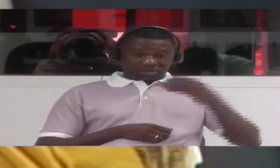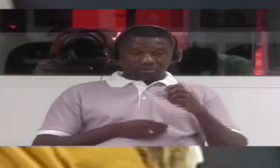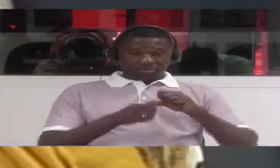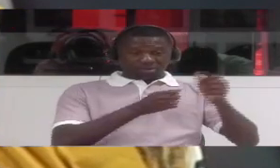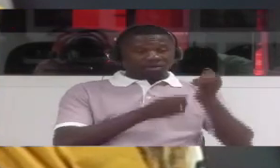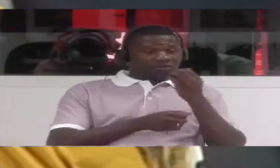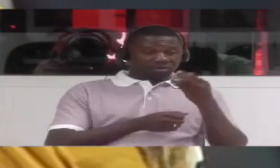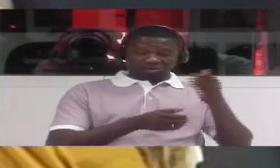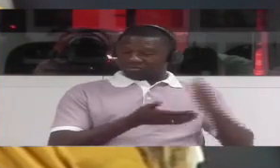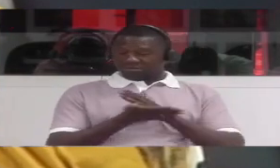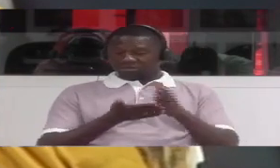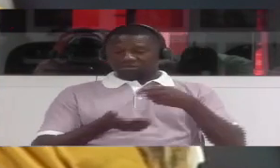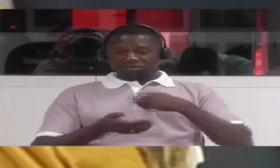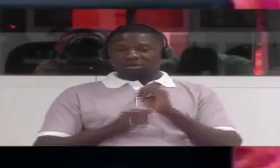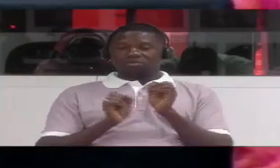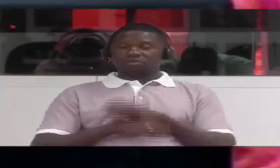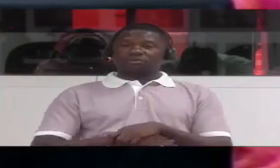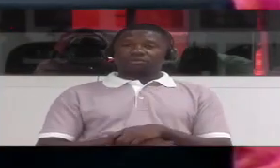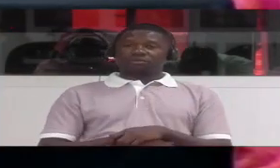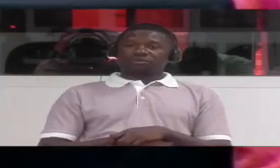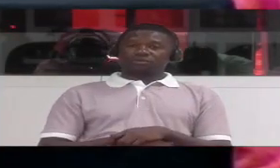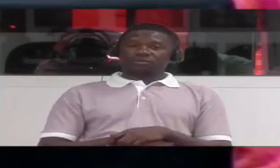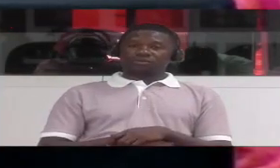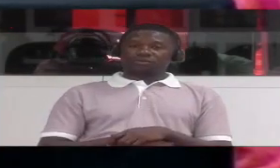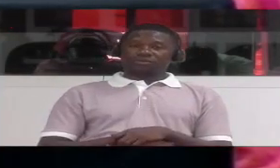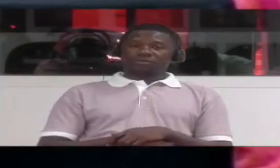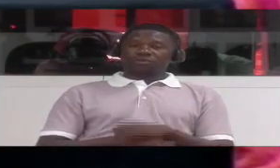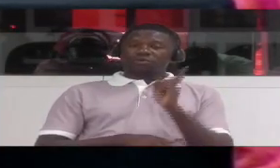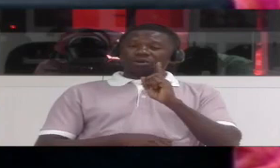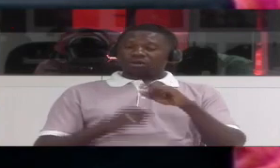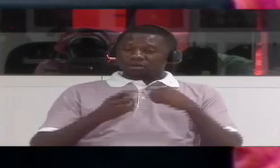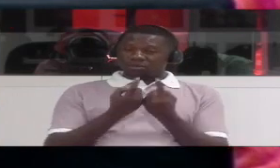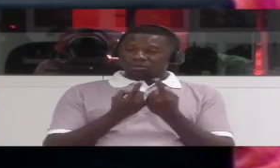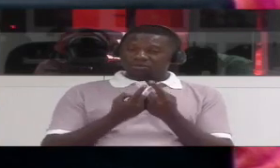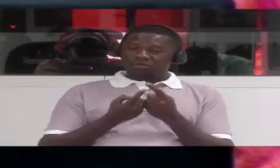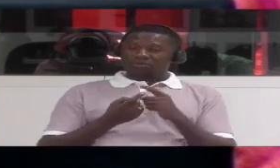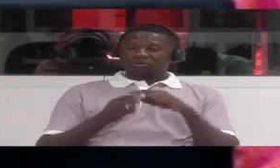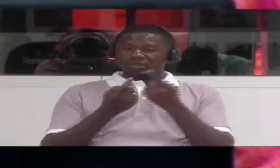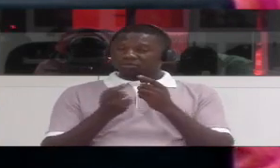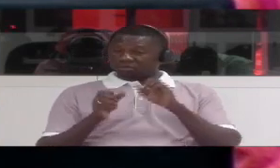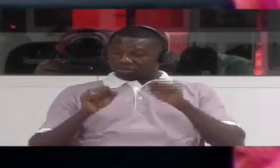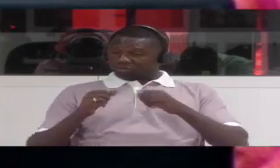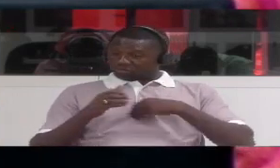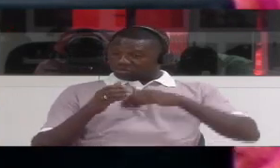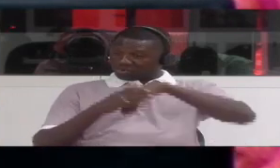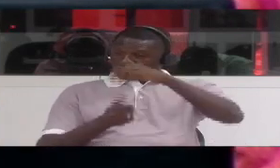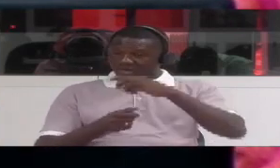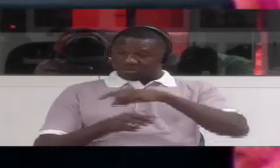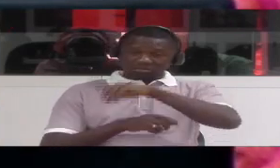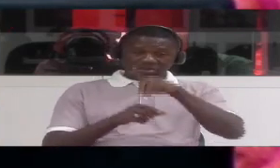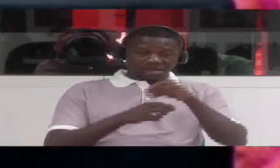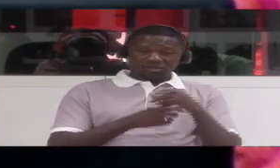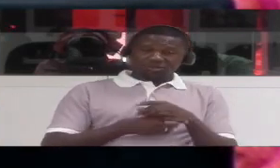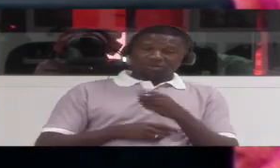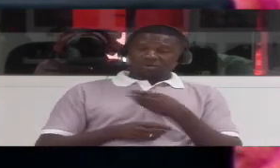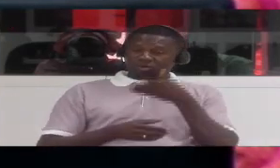What about access to facilities? Were you able to go anywhere while you were in that office?